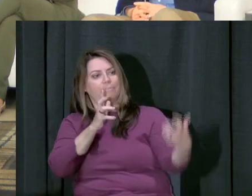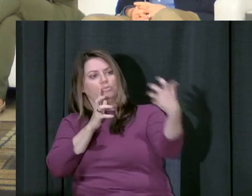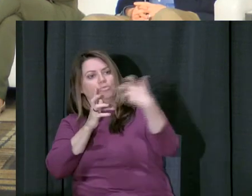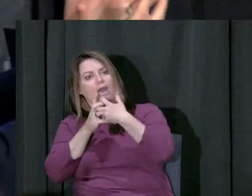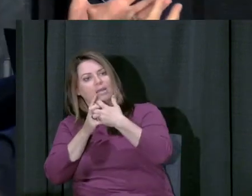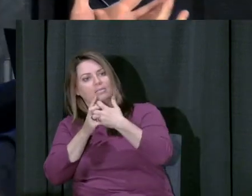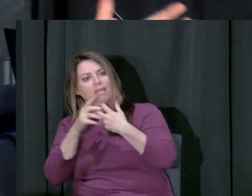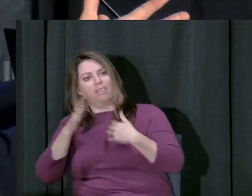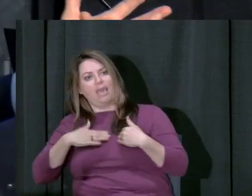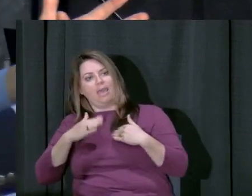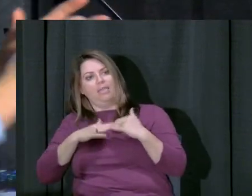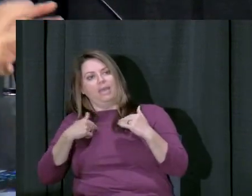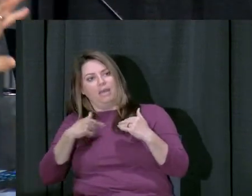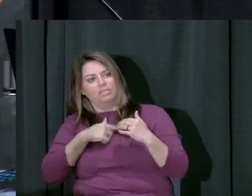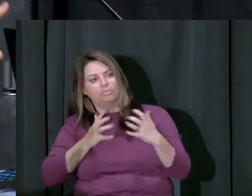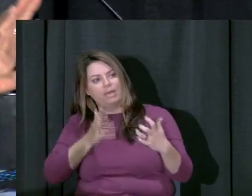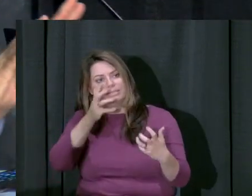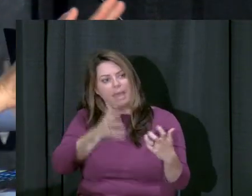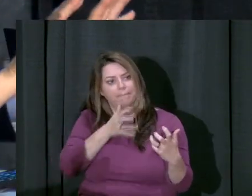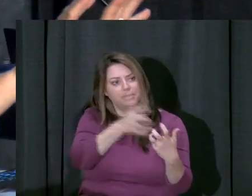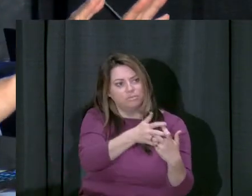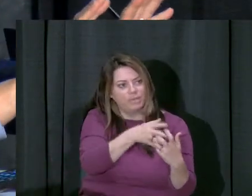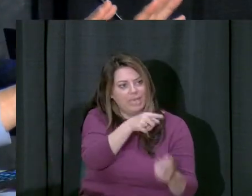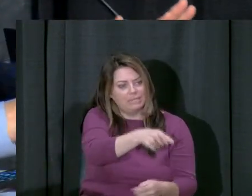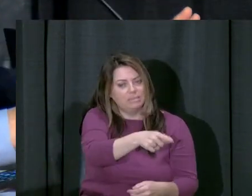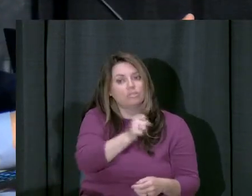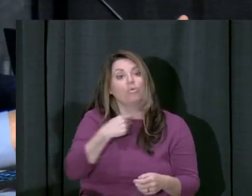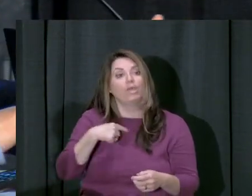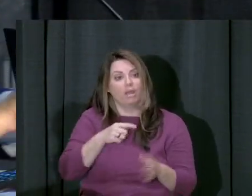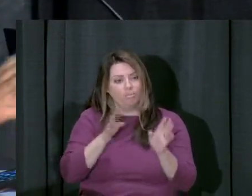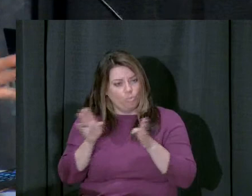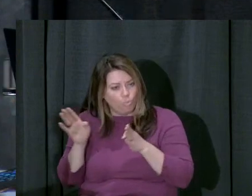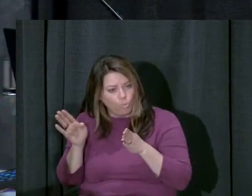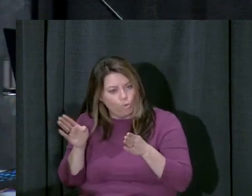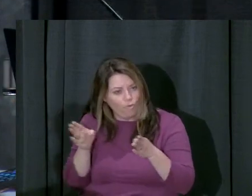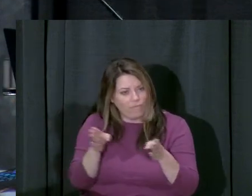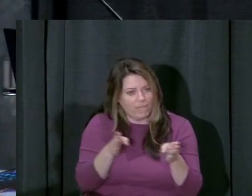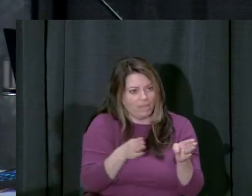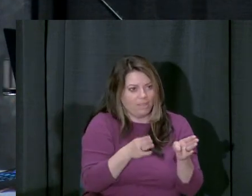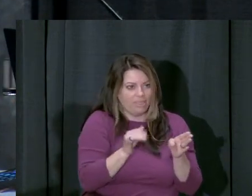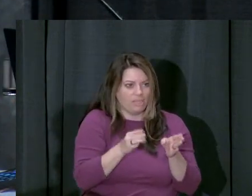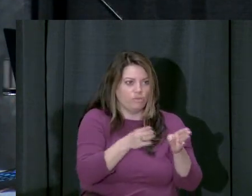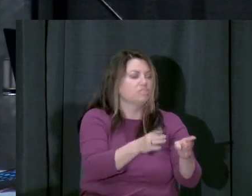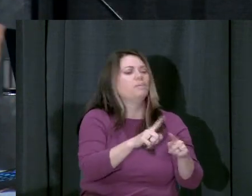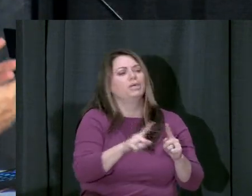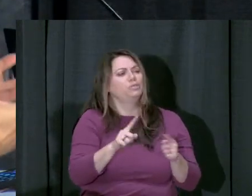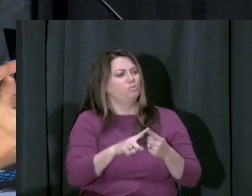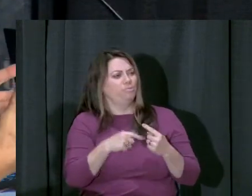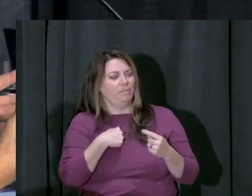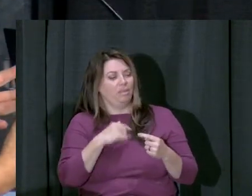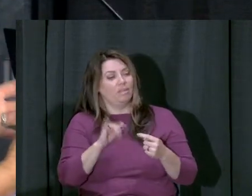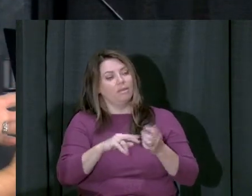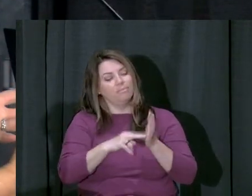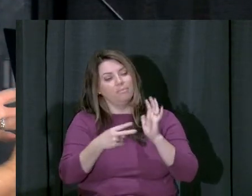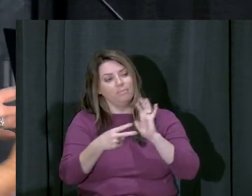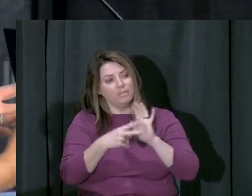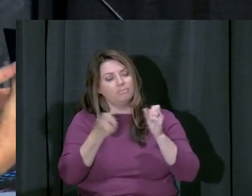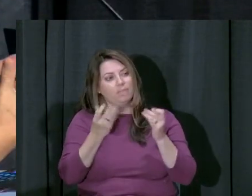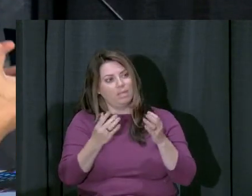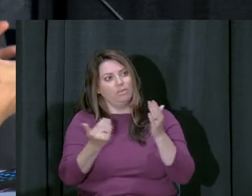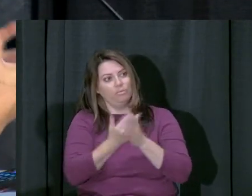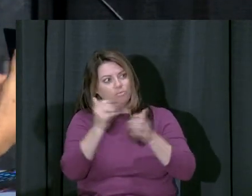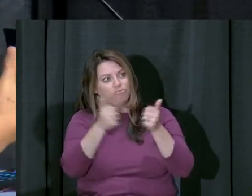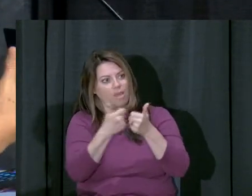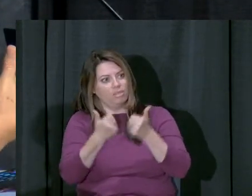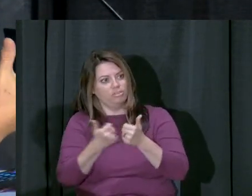humans having to adapt to it, right? So we're moving in that direction. But to me, that presents a number of new types of challenges. I mean,